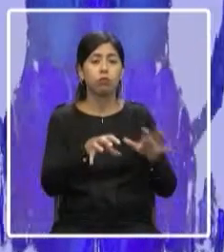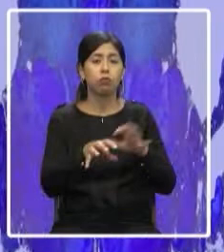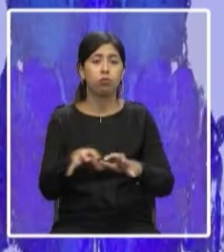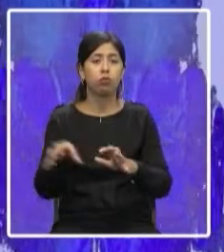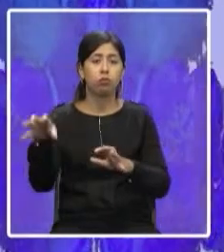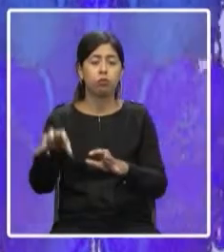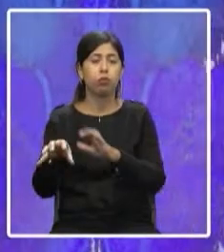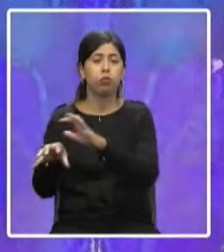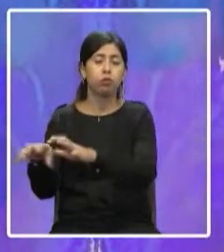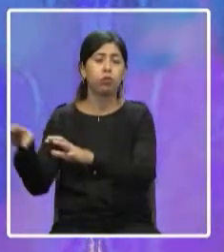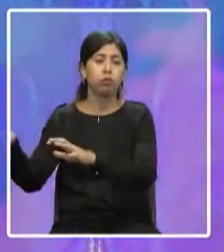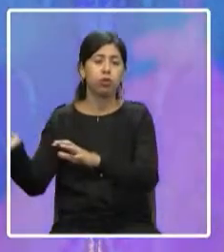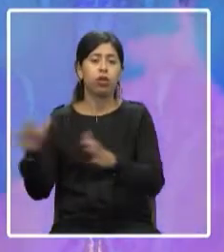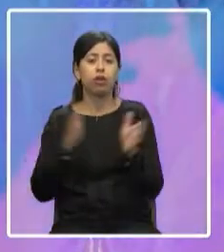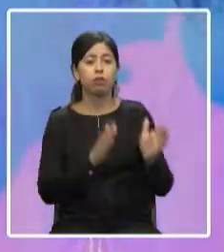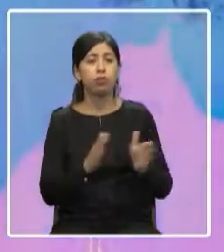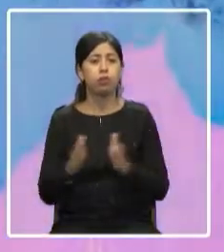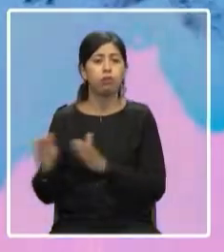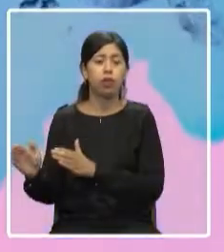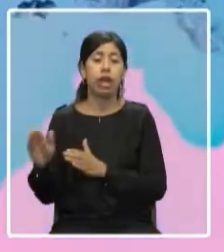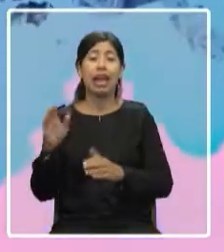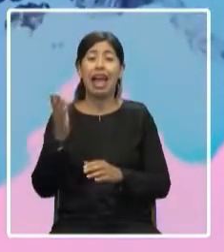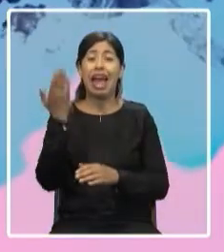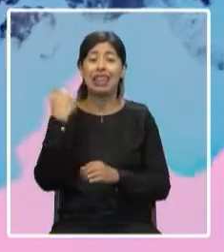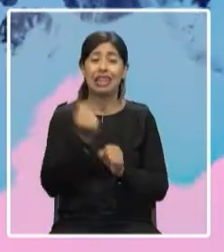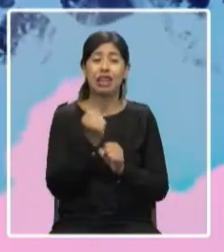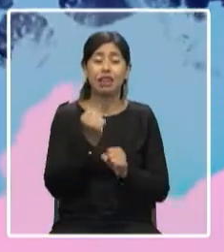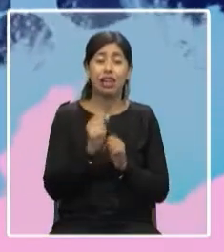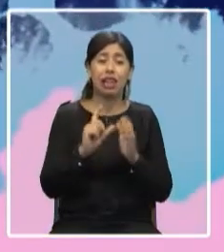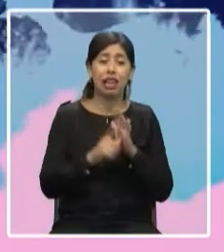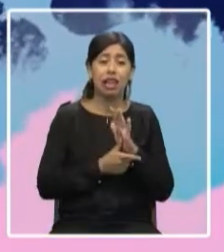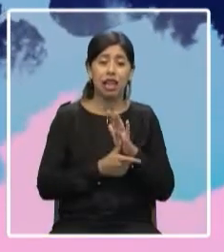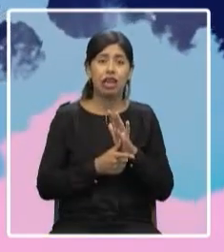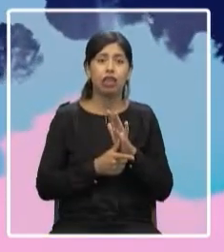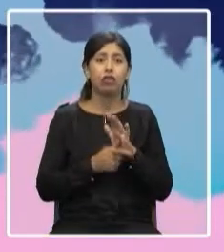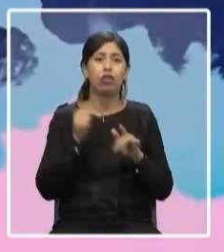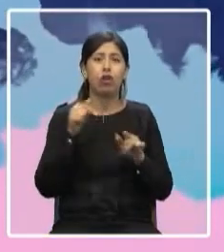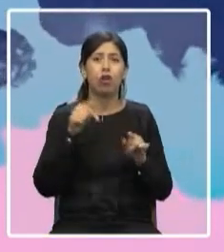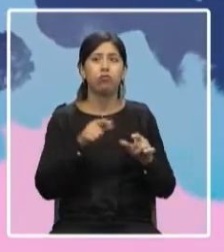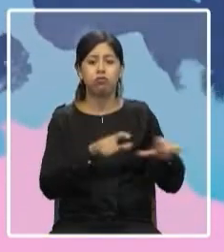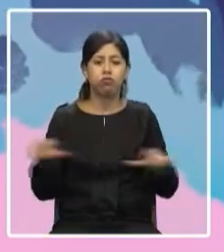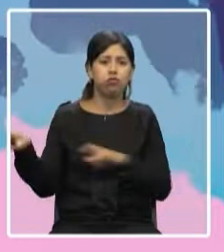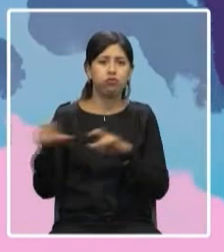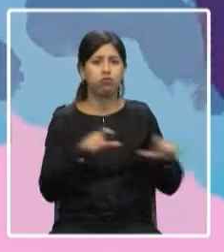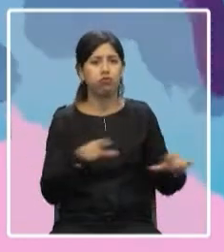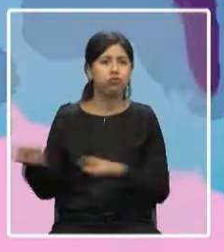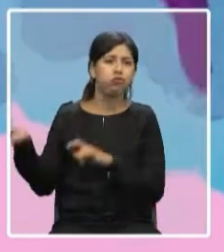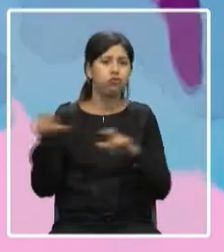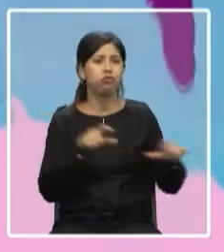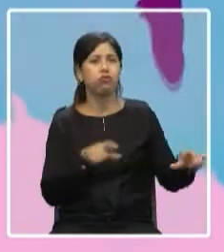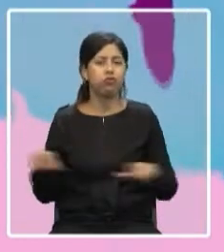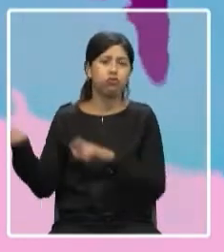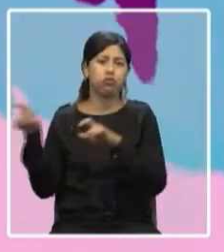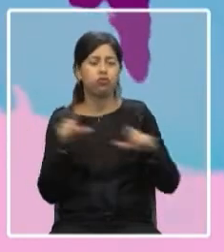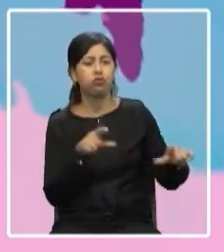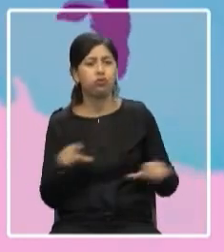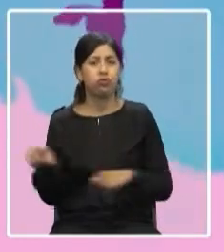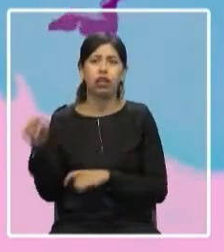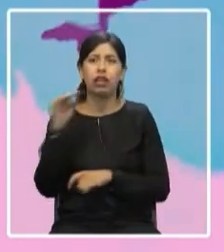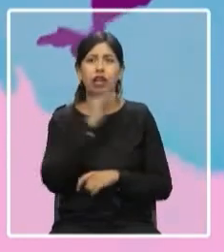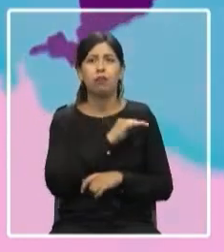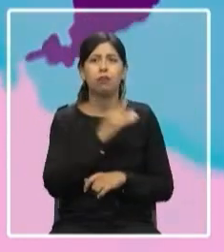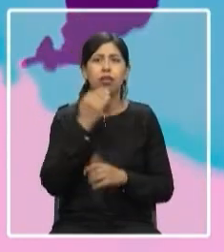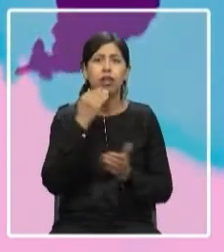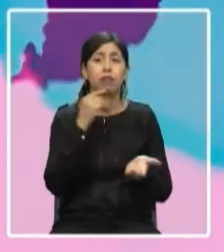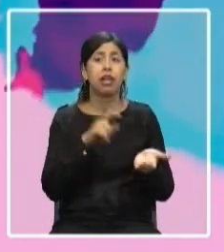machine precision. And the computer was built to eliminate cumbersome, error-prone calculation and replace it with